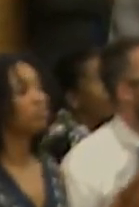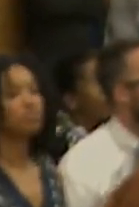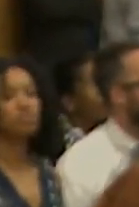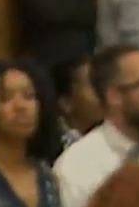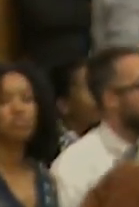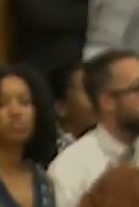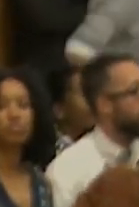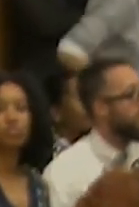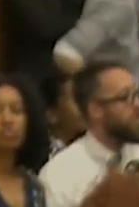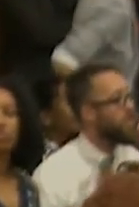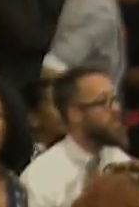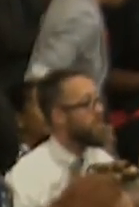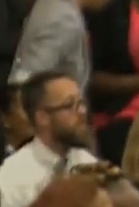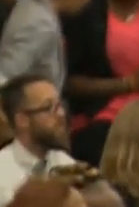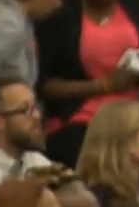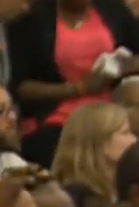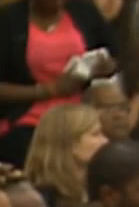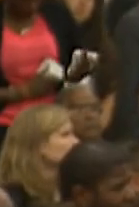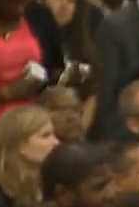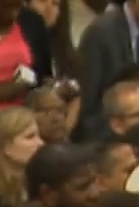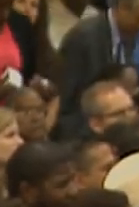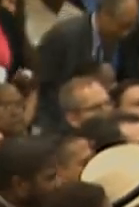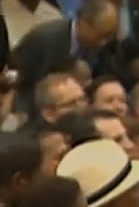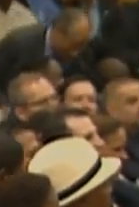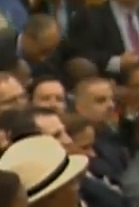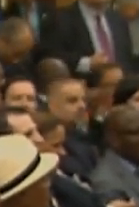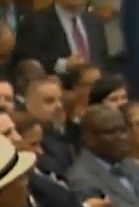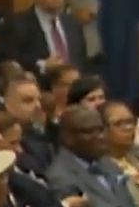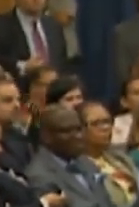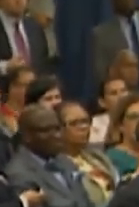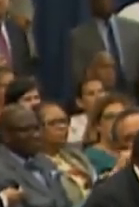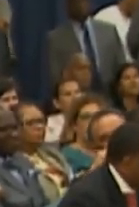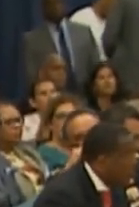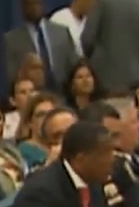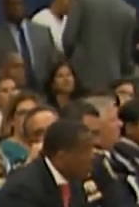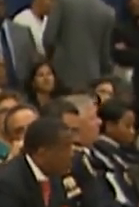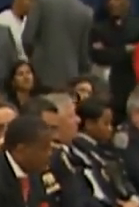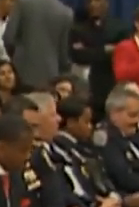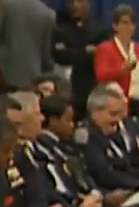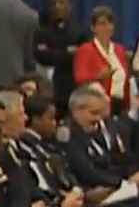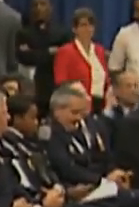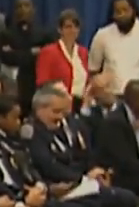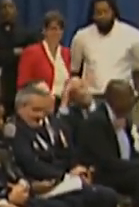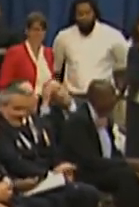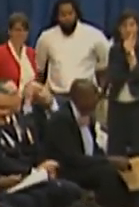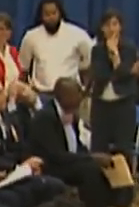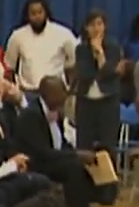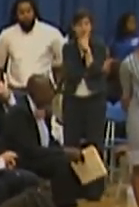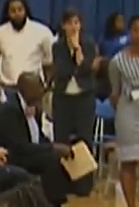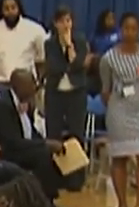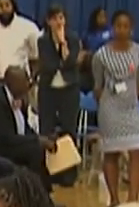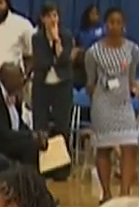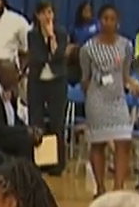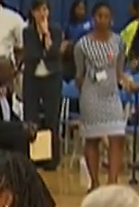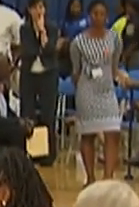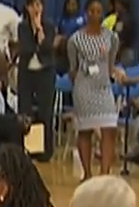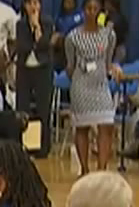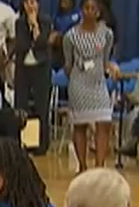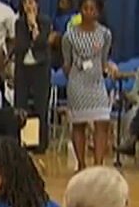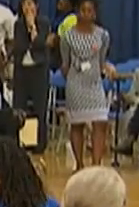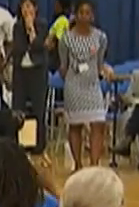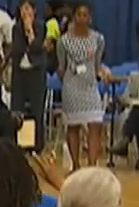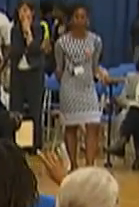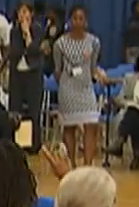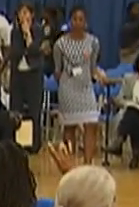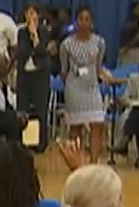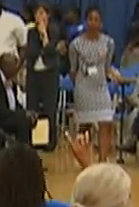So, Michael Kelly, the general manager of NYCHA, who runs all the NYCHA developments, is going to come see you here and personally work